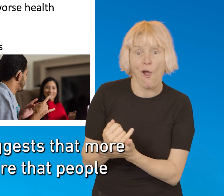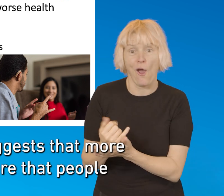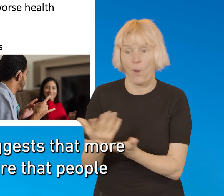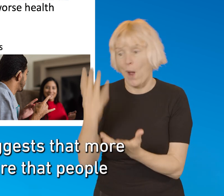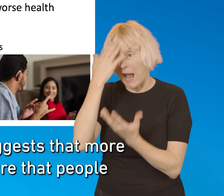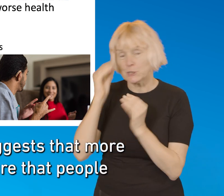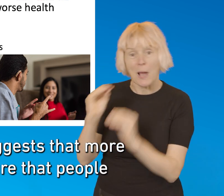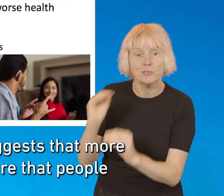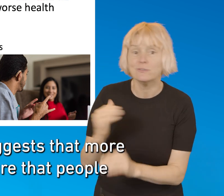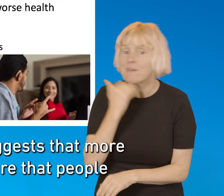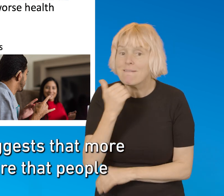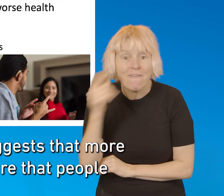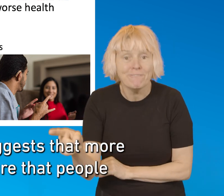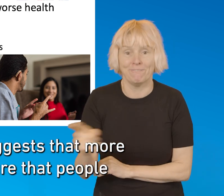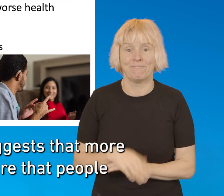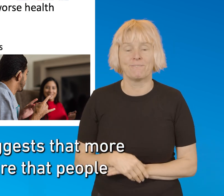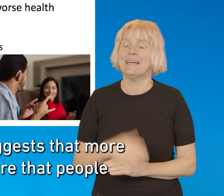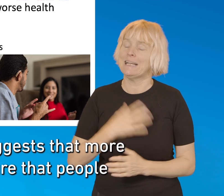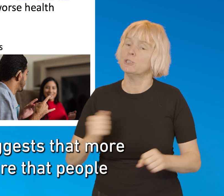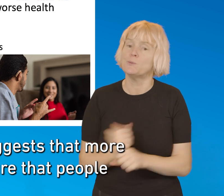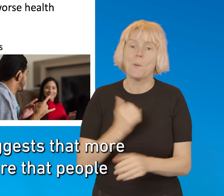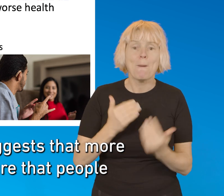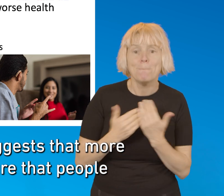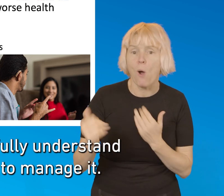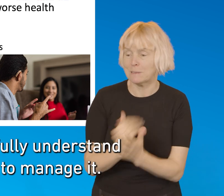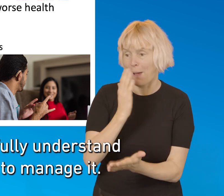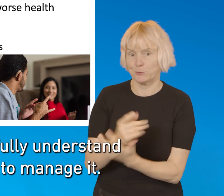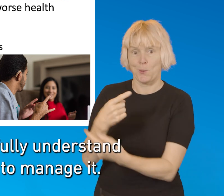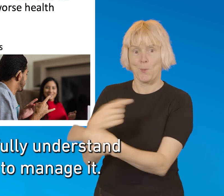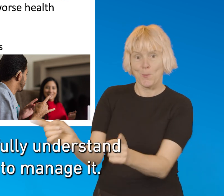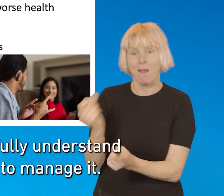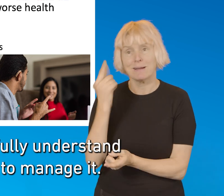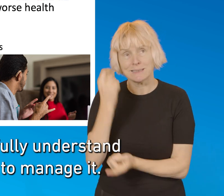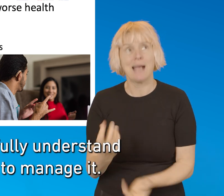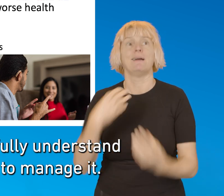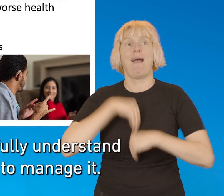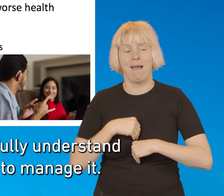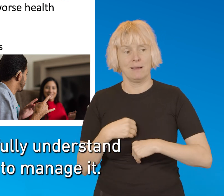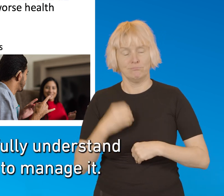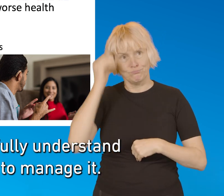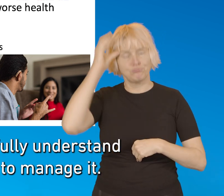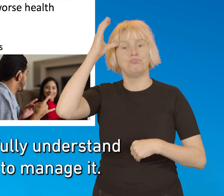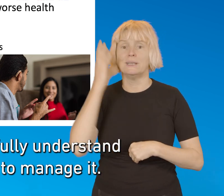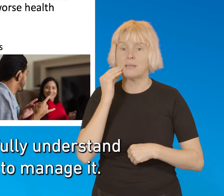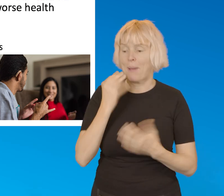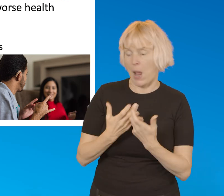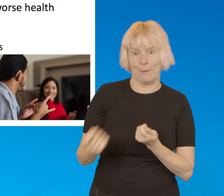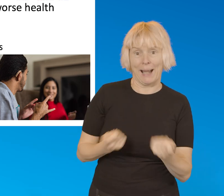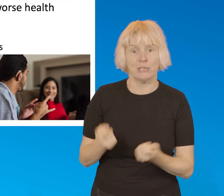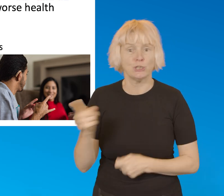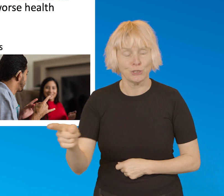Whatever the causes, it suggests that more needs to be done to ensure that people from the deaf community fully understand their condition and how to manage